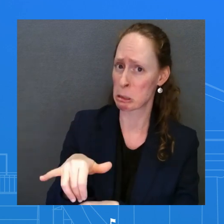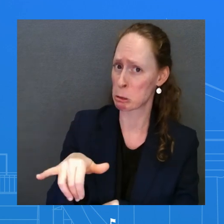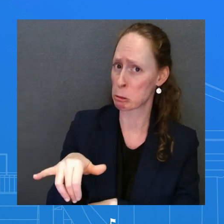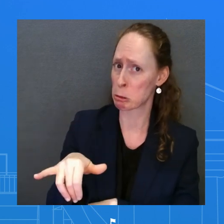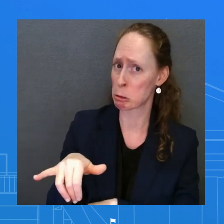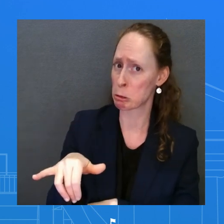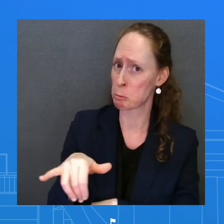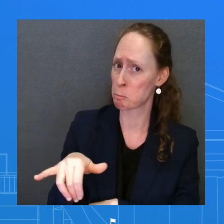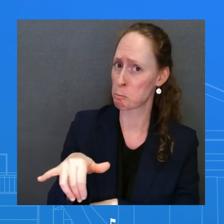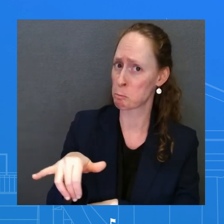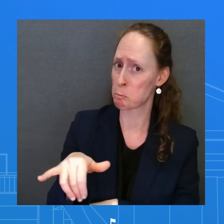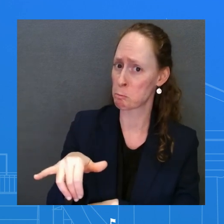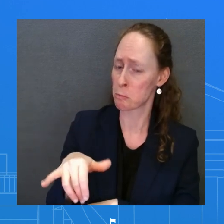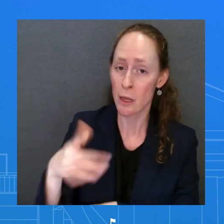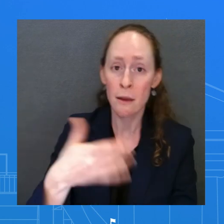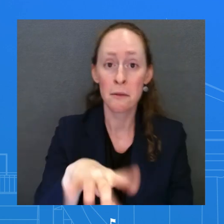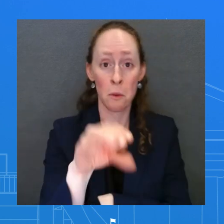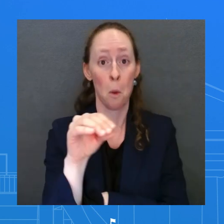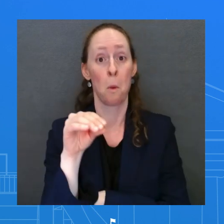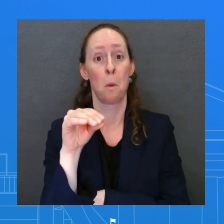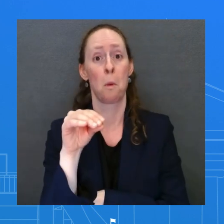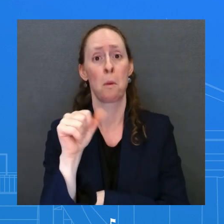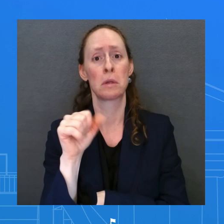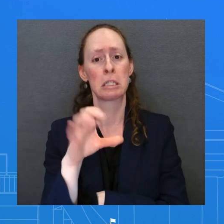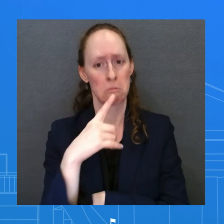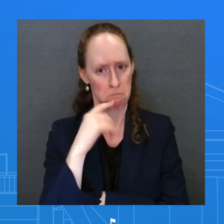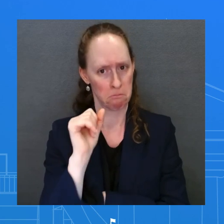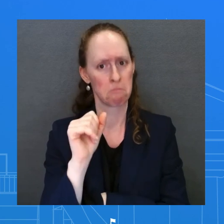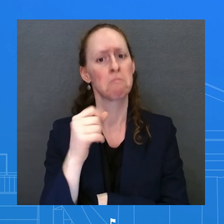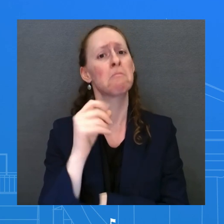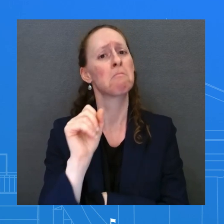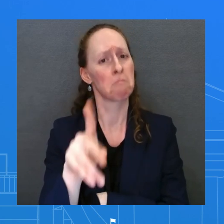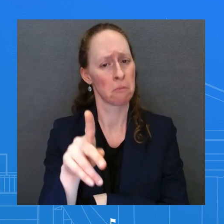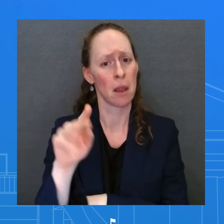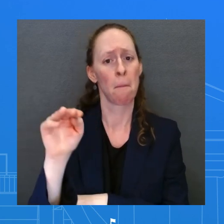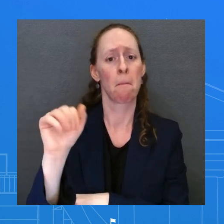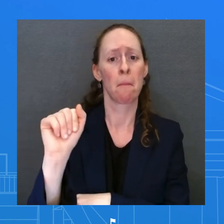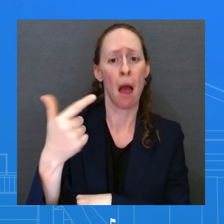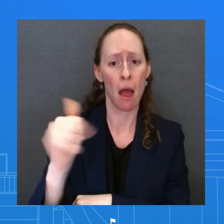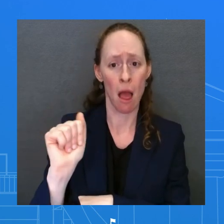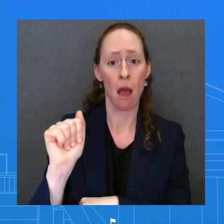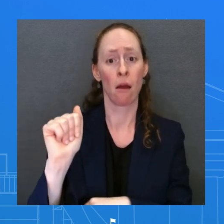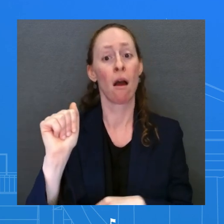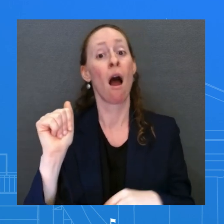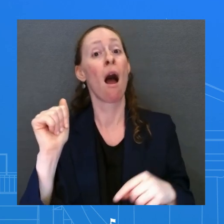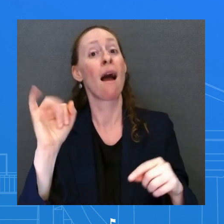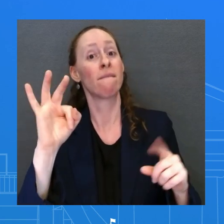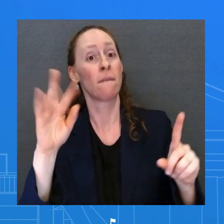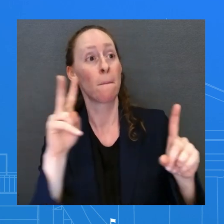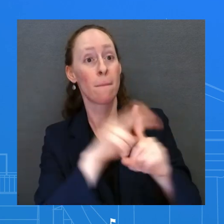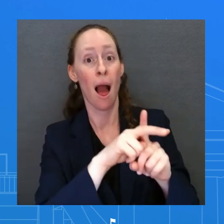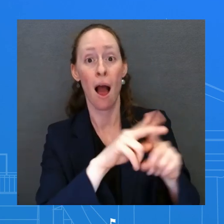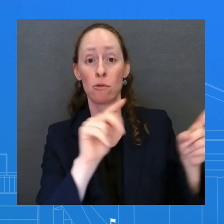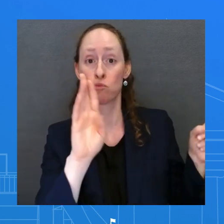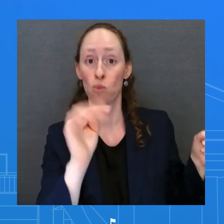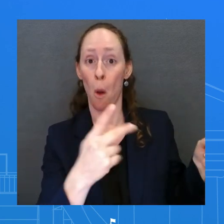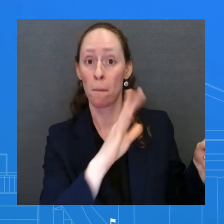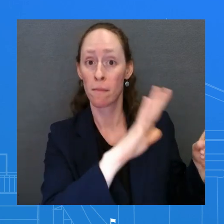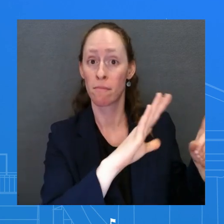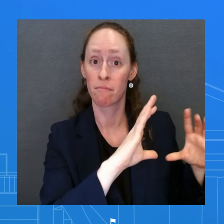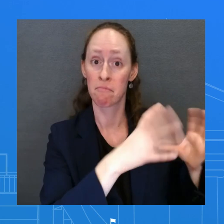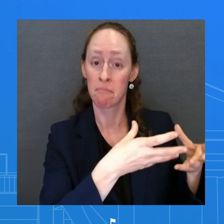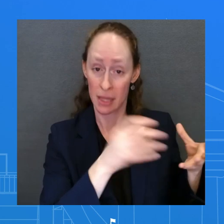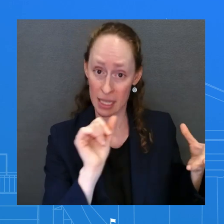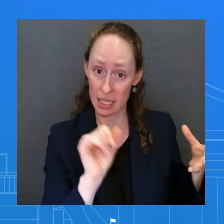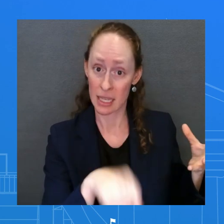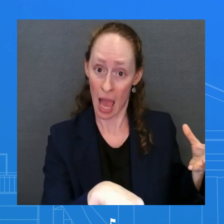purposes during the Trump administration and permitted Mick Mulvaney to repeatedly use the term in his official capacity. So congressional Republicans has